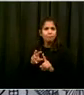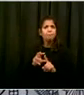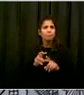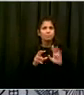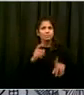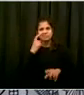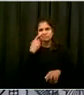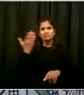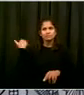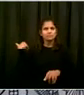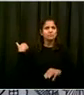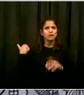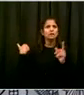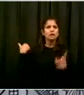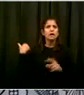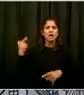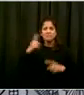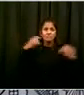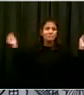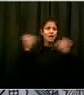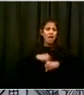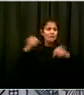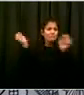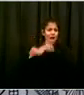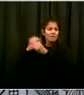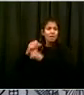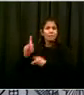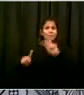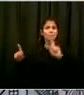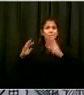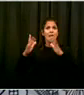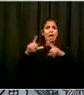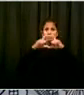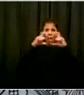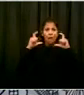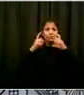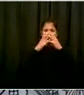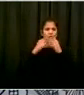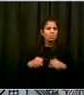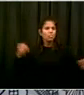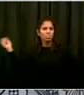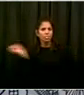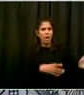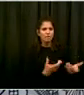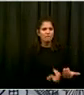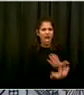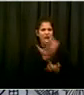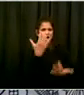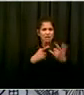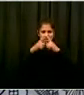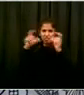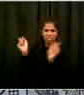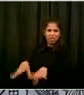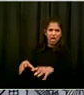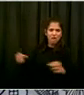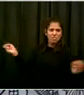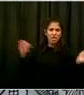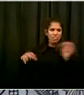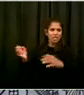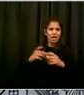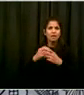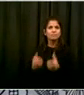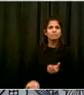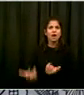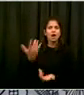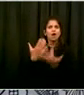kind of message does it send about following the rules if there were no consequences last night? And does this lack of action by the